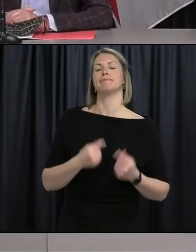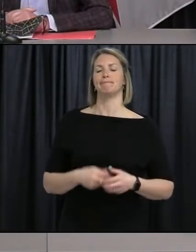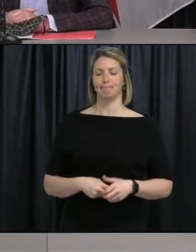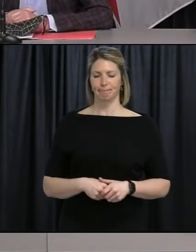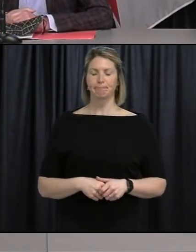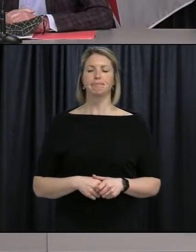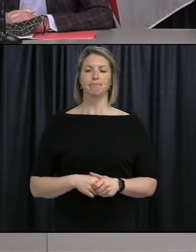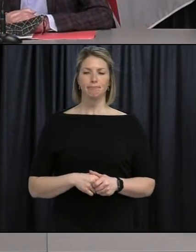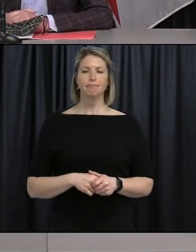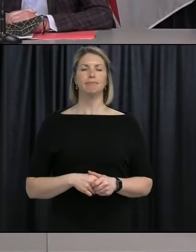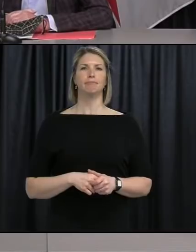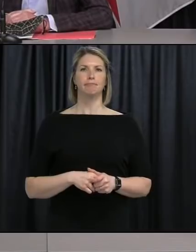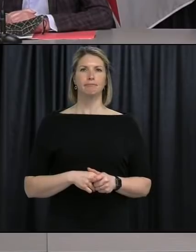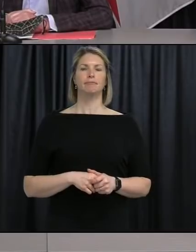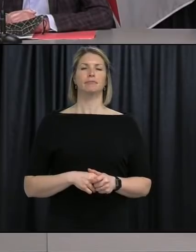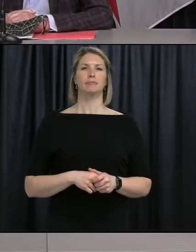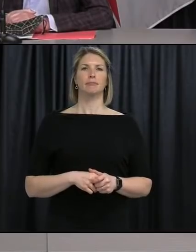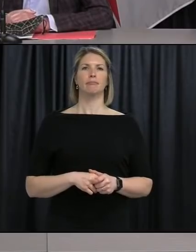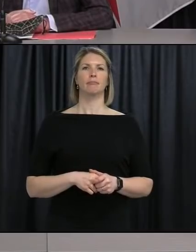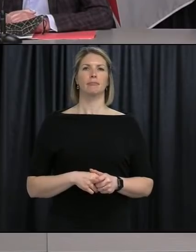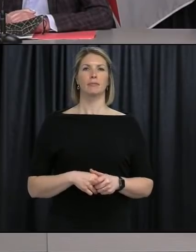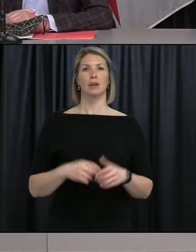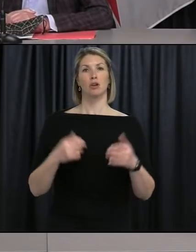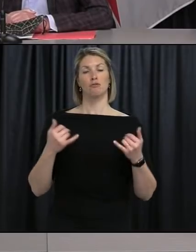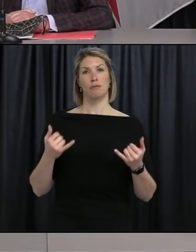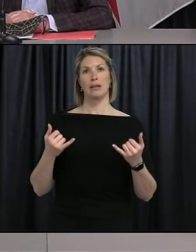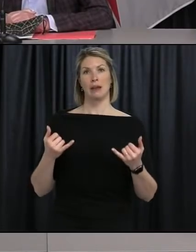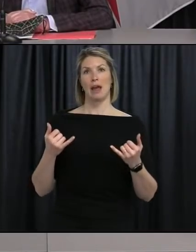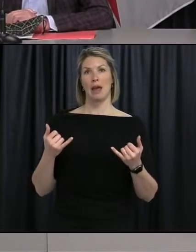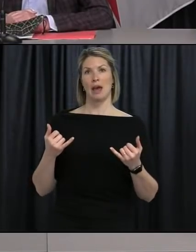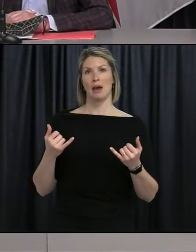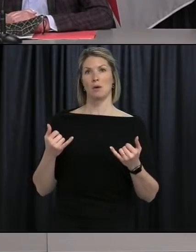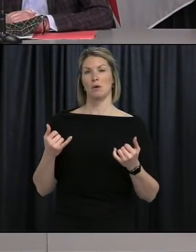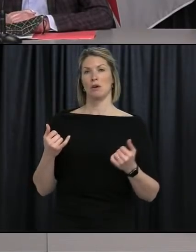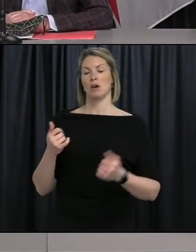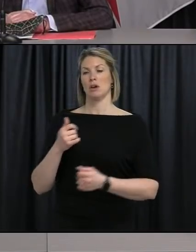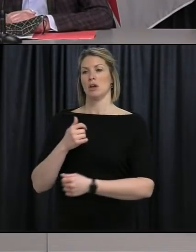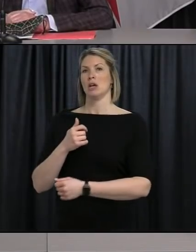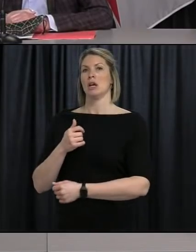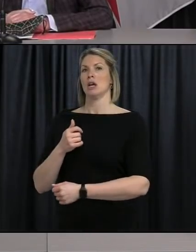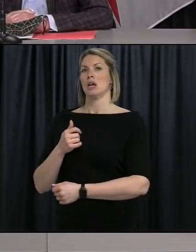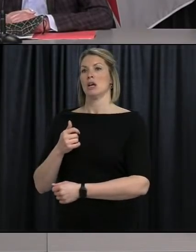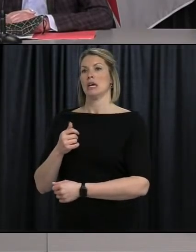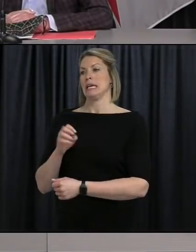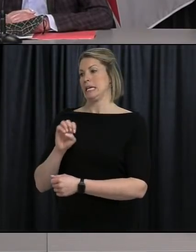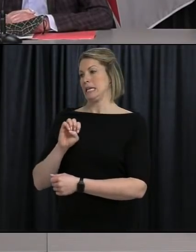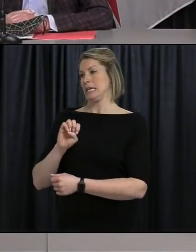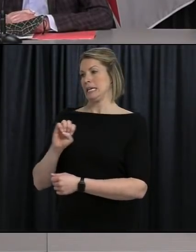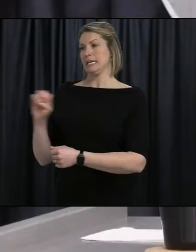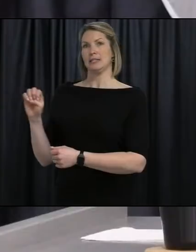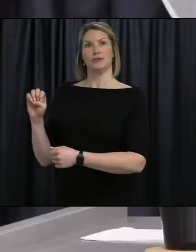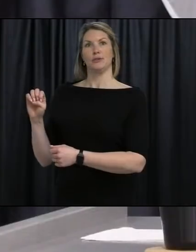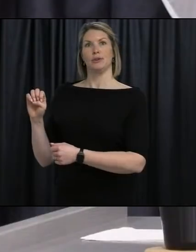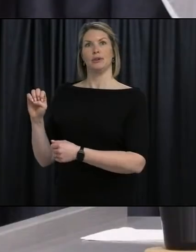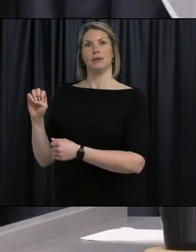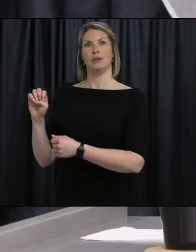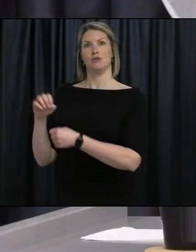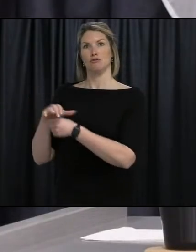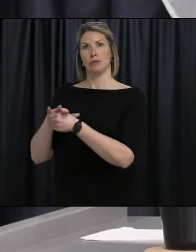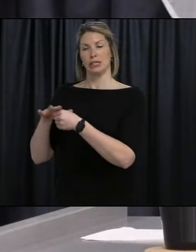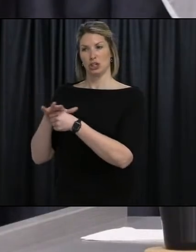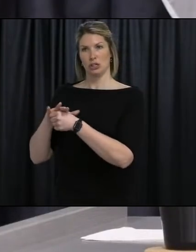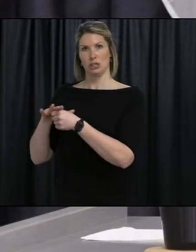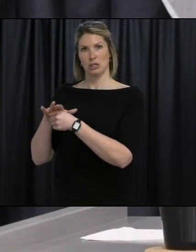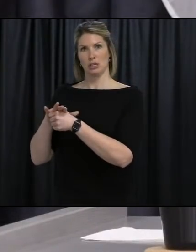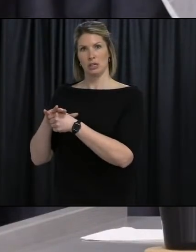The routine with the RHAs at the moment is when you go for your first dose, you get your appointment and location for